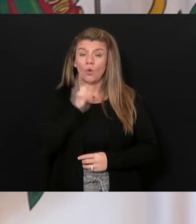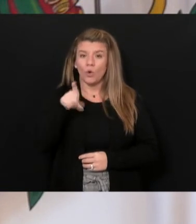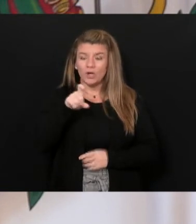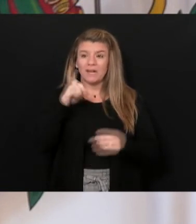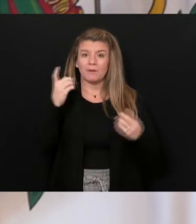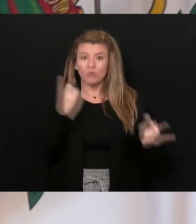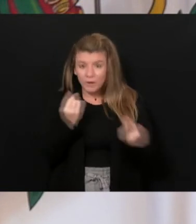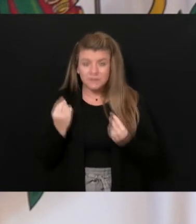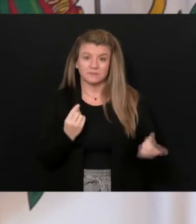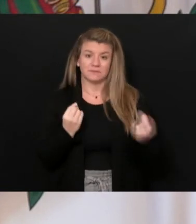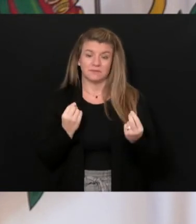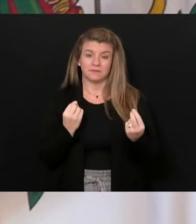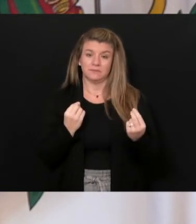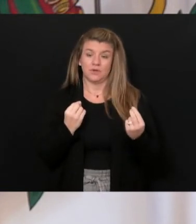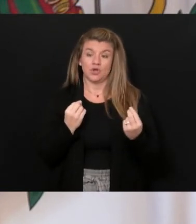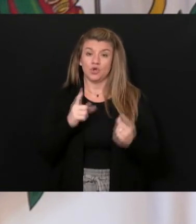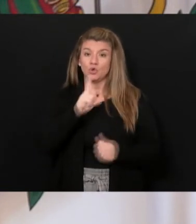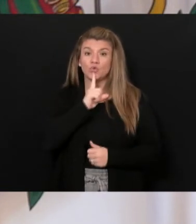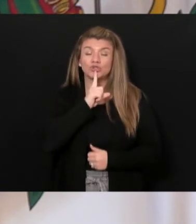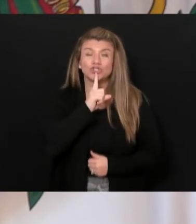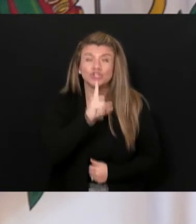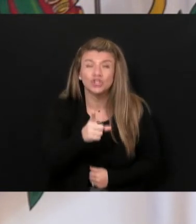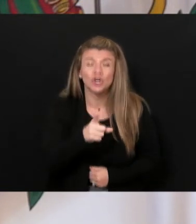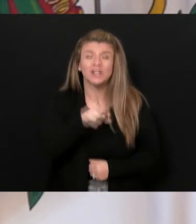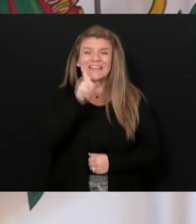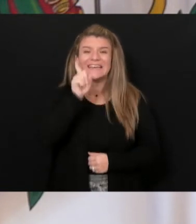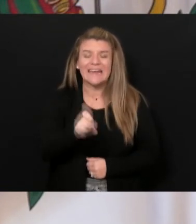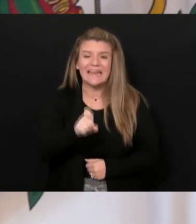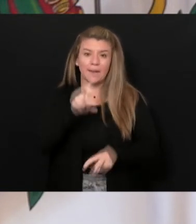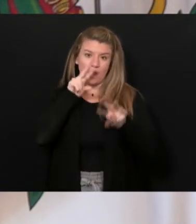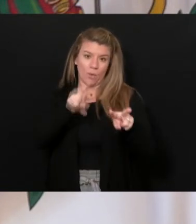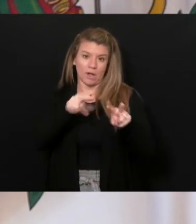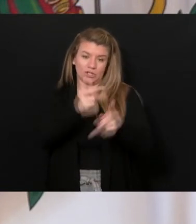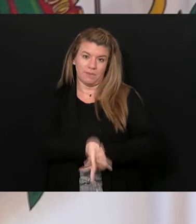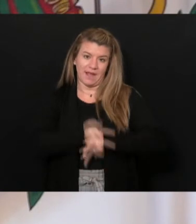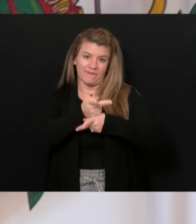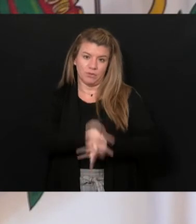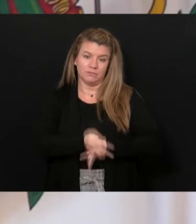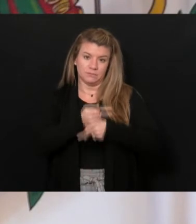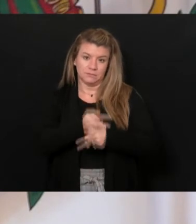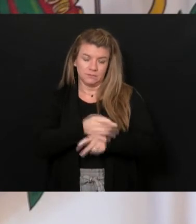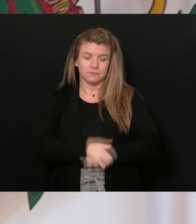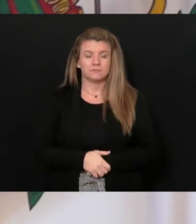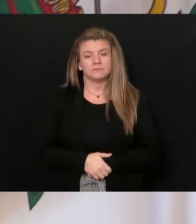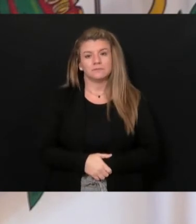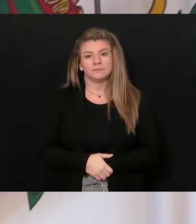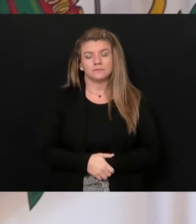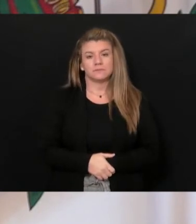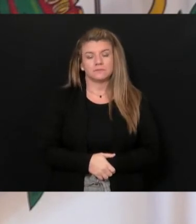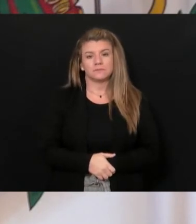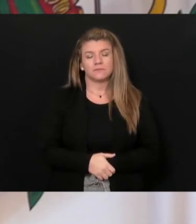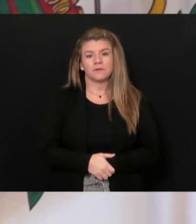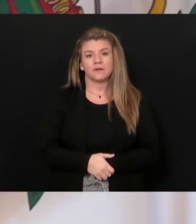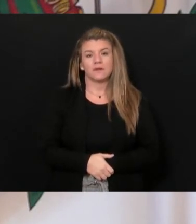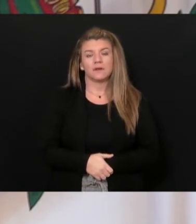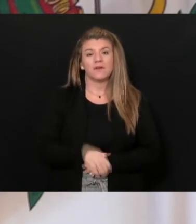be doing. You surely need to be really watching. From our